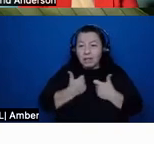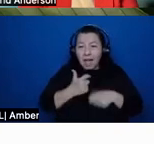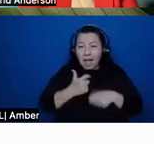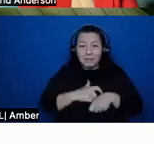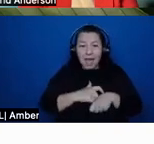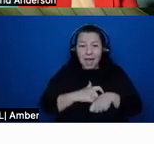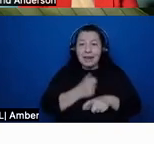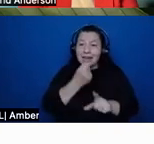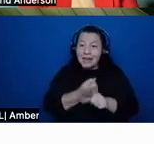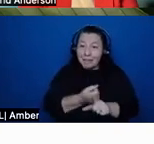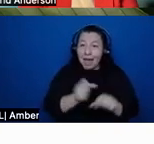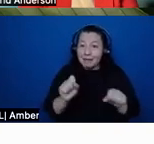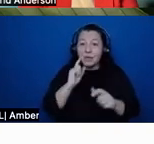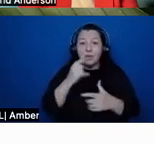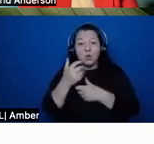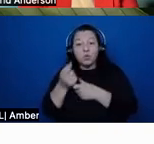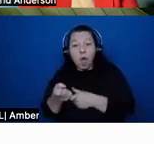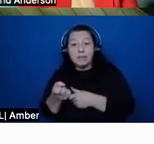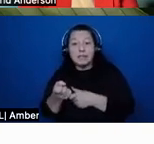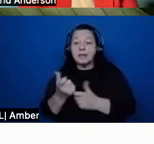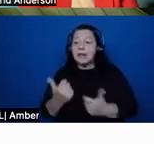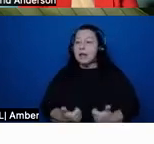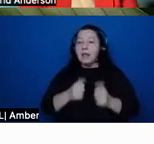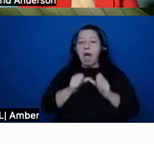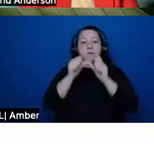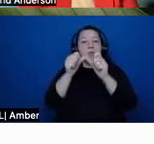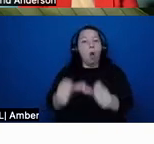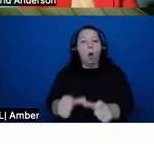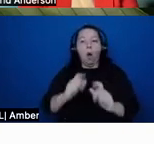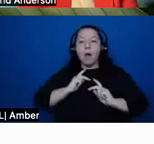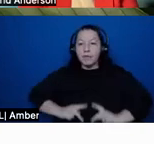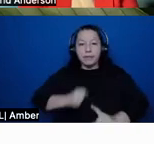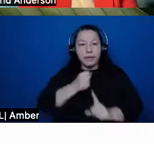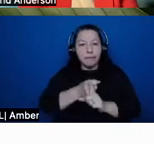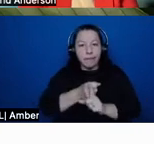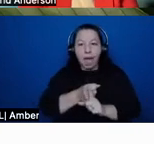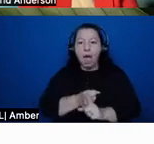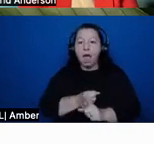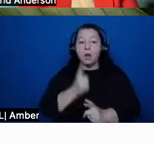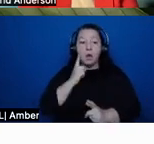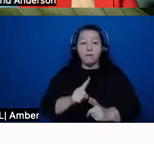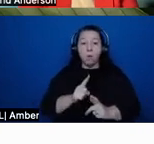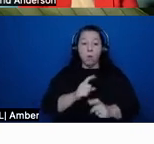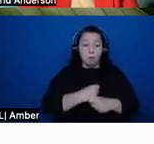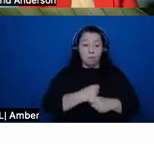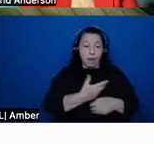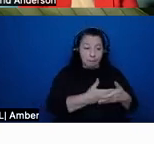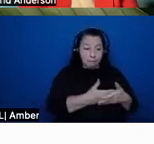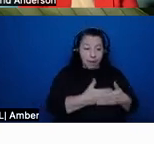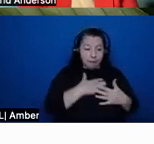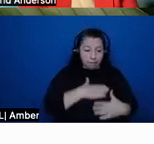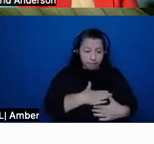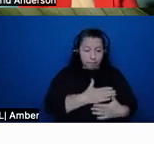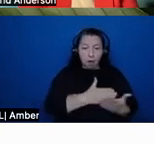to trust. It can have lifelong physical impact, both, on your reproductive system, as well